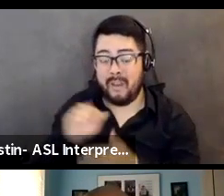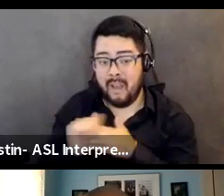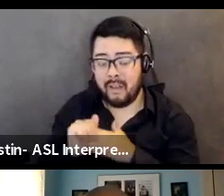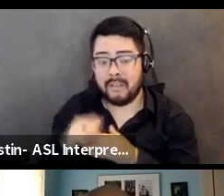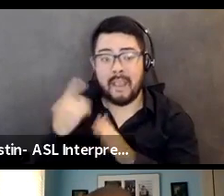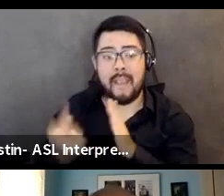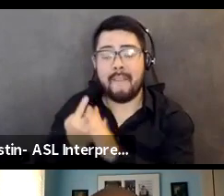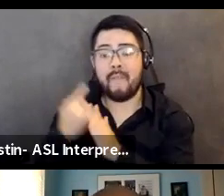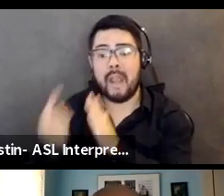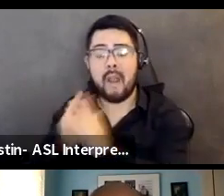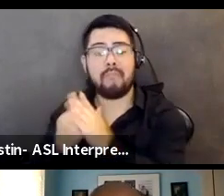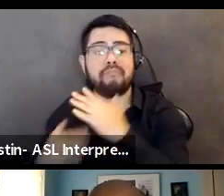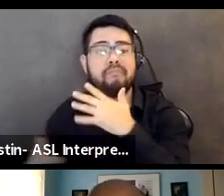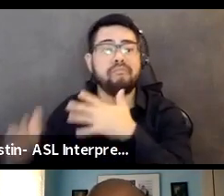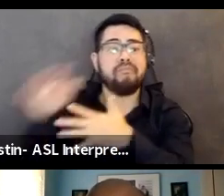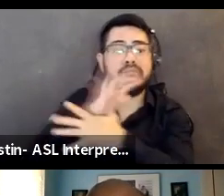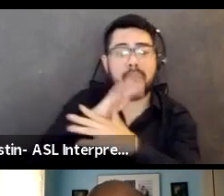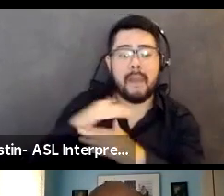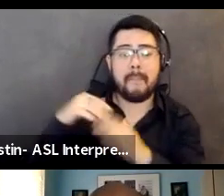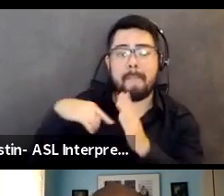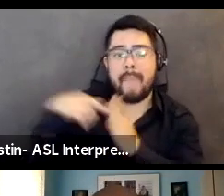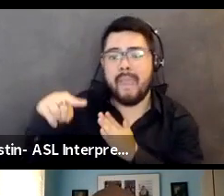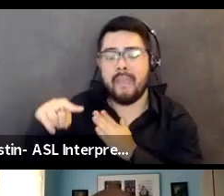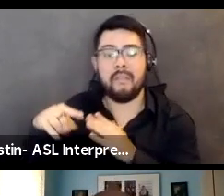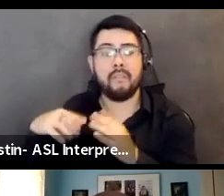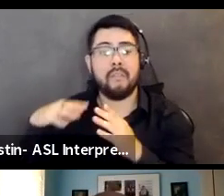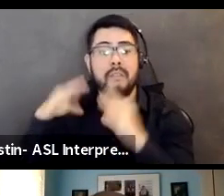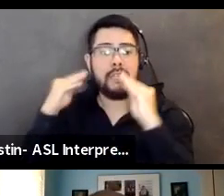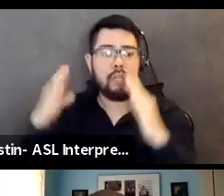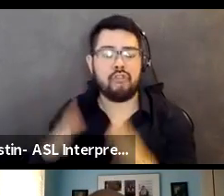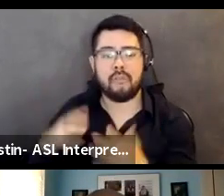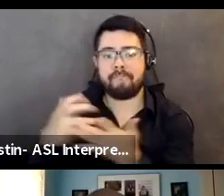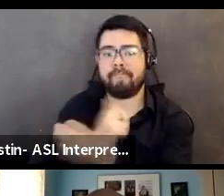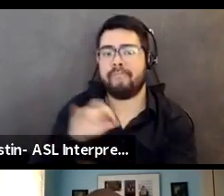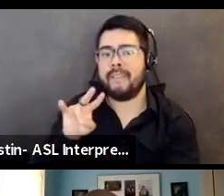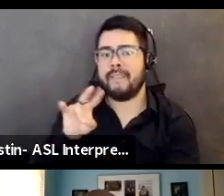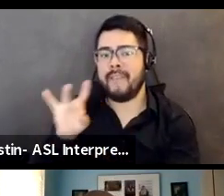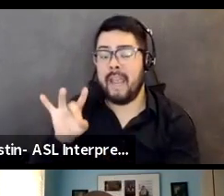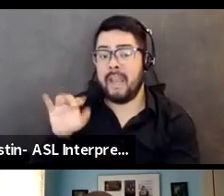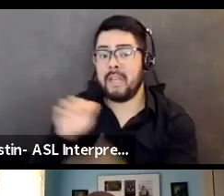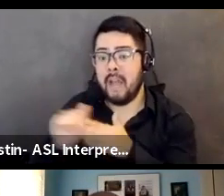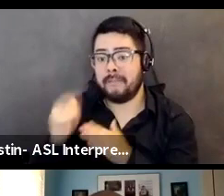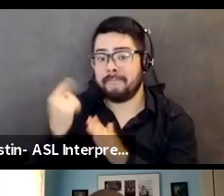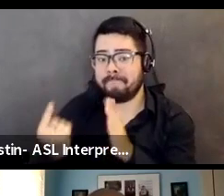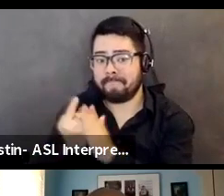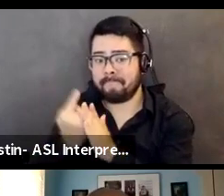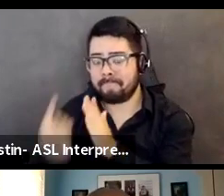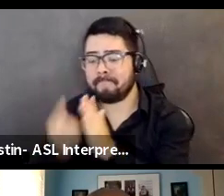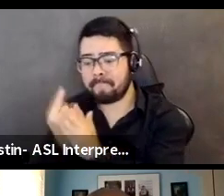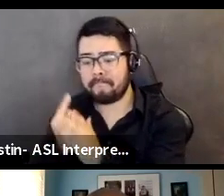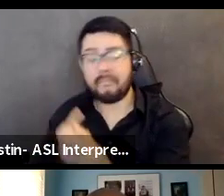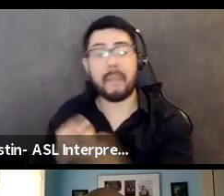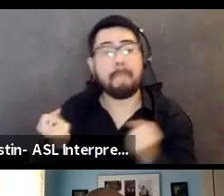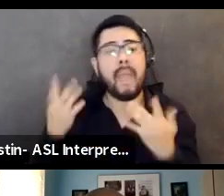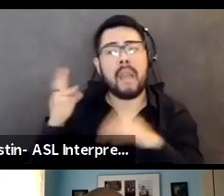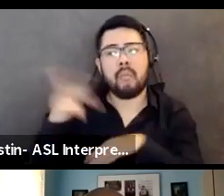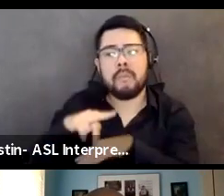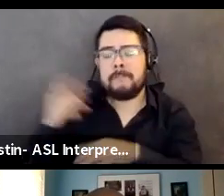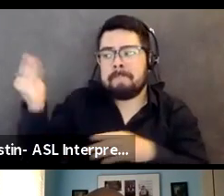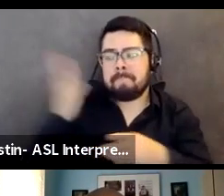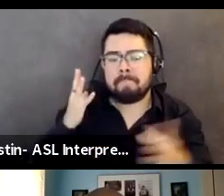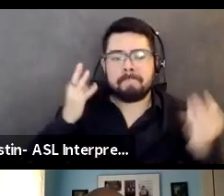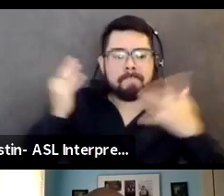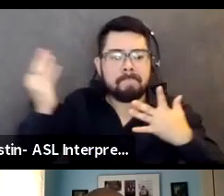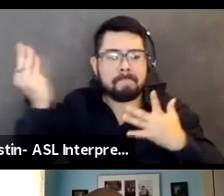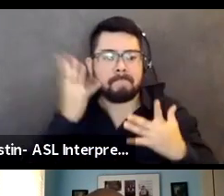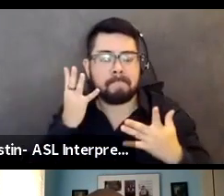highest paid teacher that he supervises makes 78 dollars per hour and what principals have told me repeatedly is they can't good good they